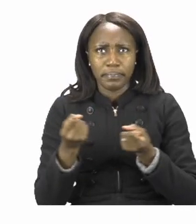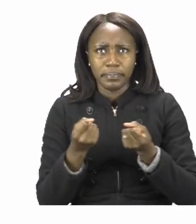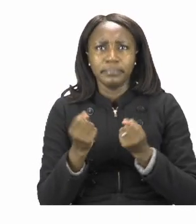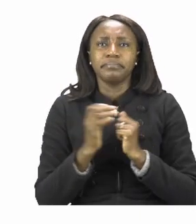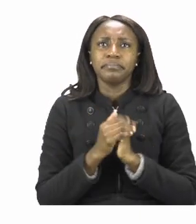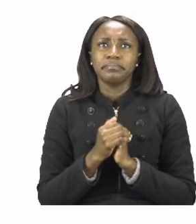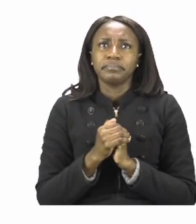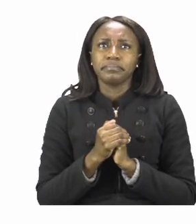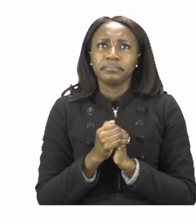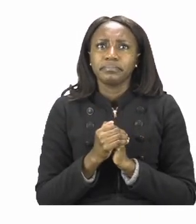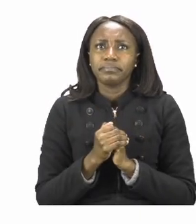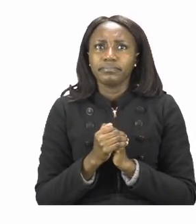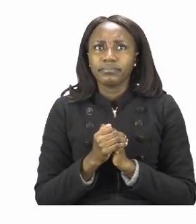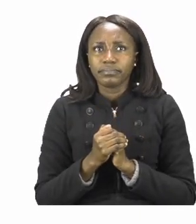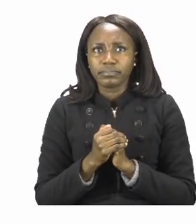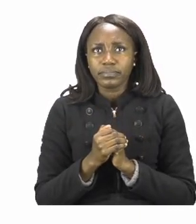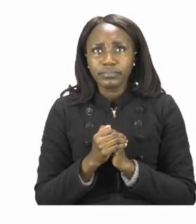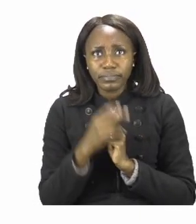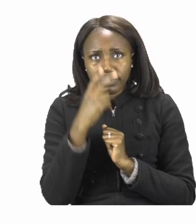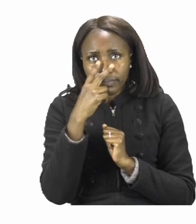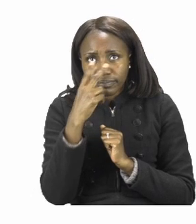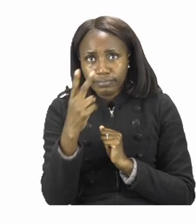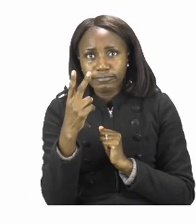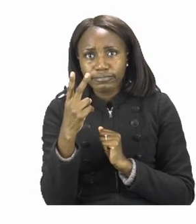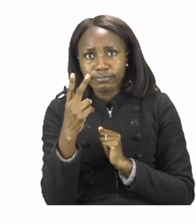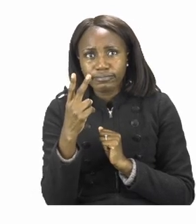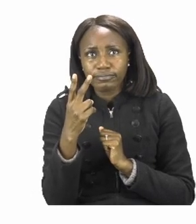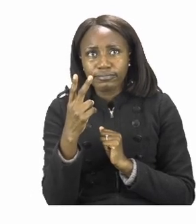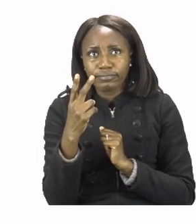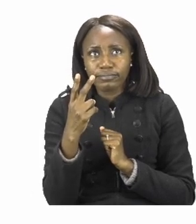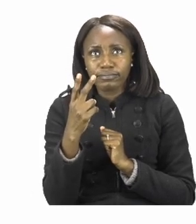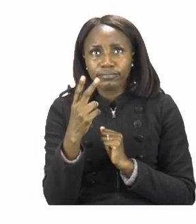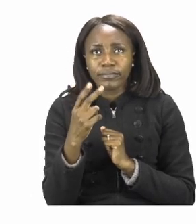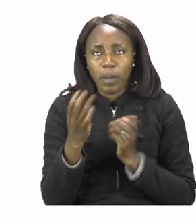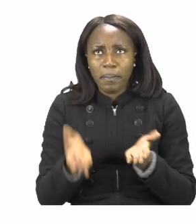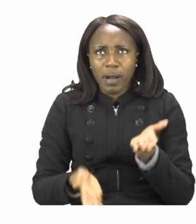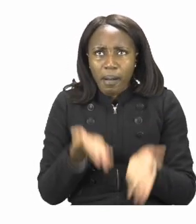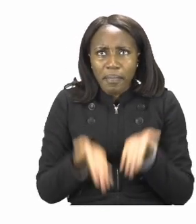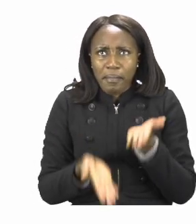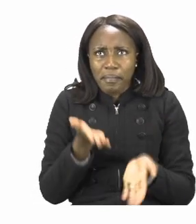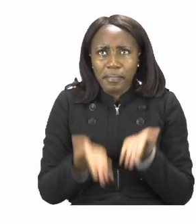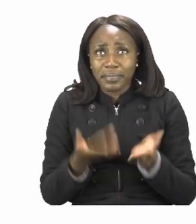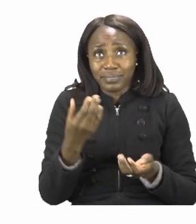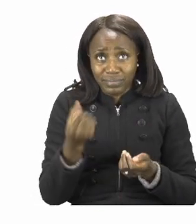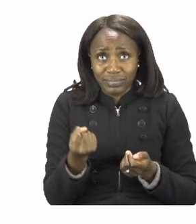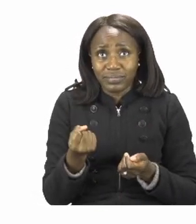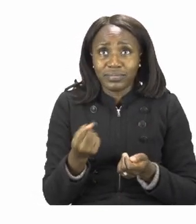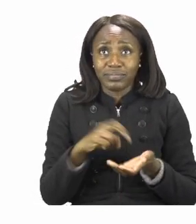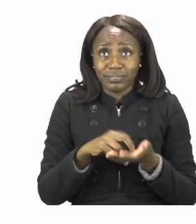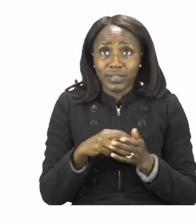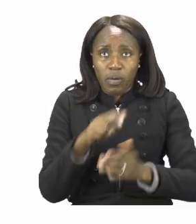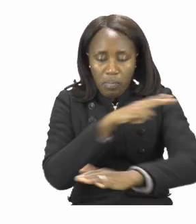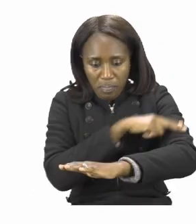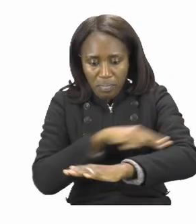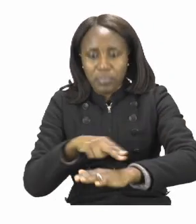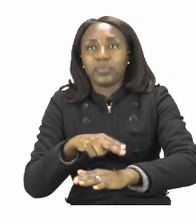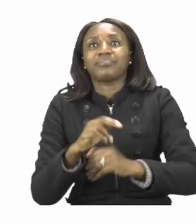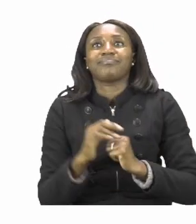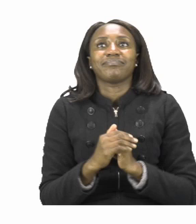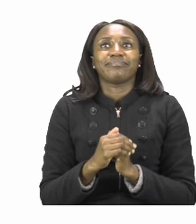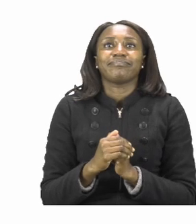see, each of the transport that you can see has wheels, which means that they travel on the